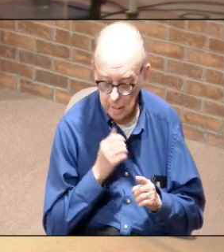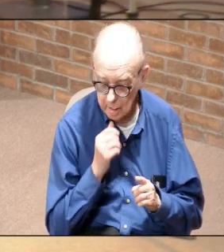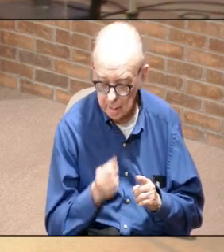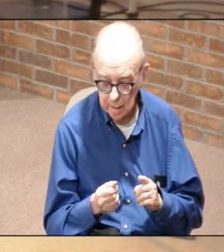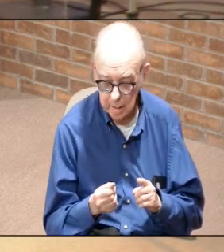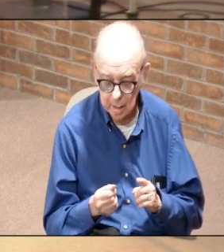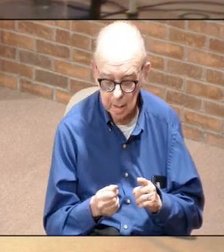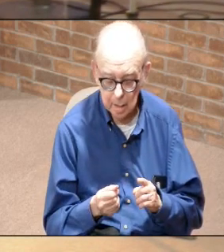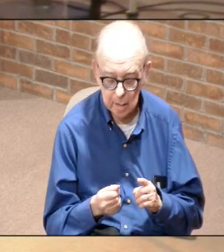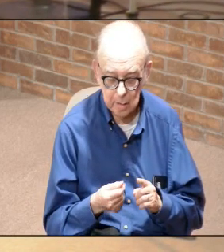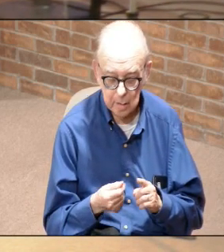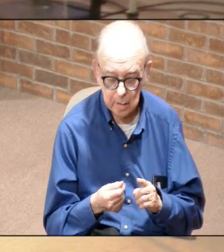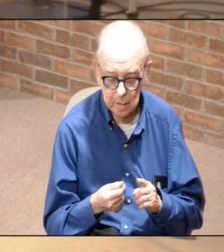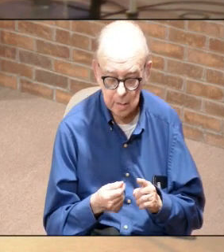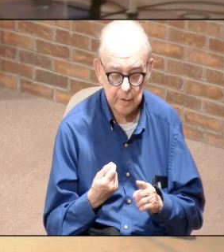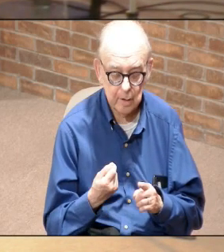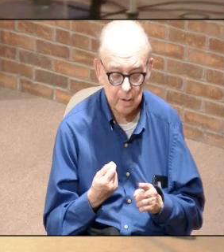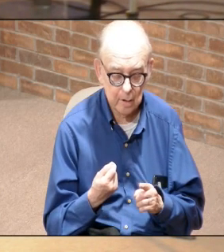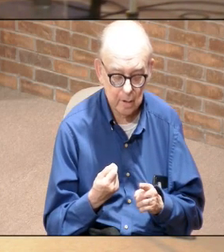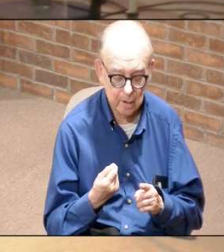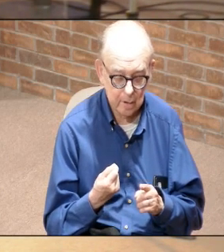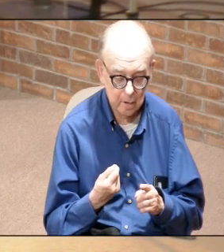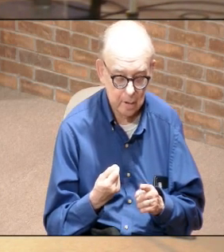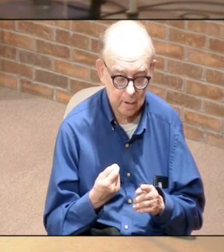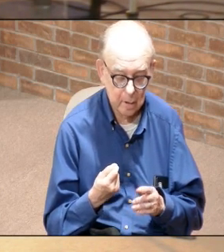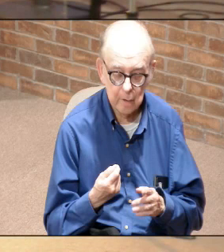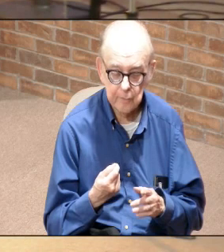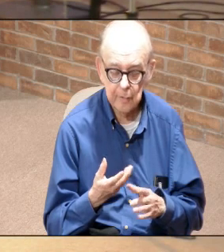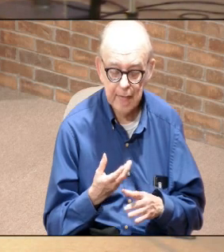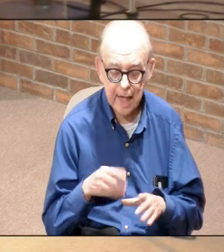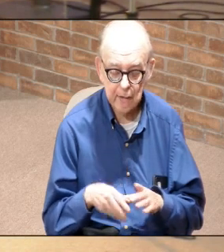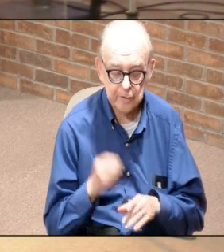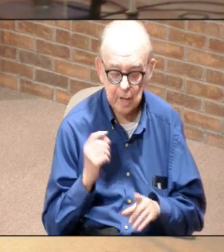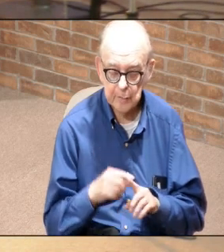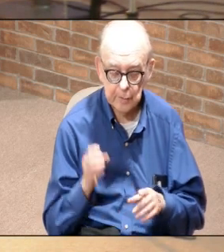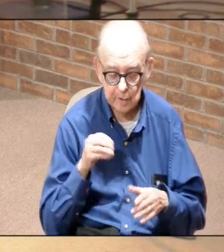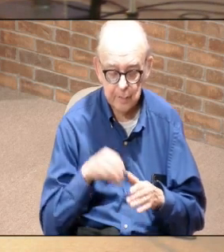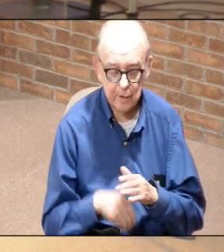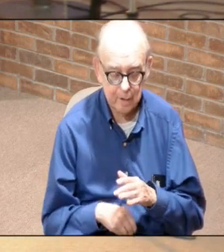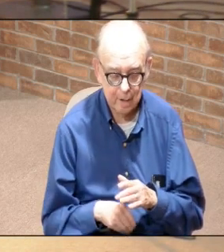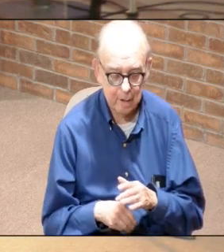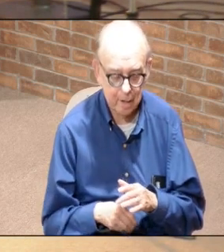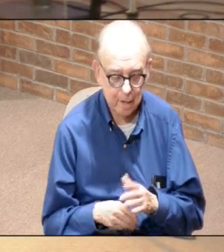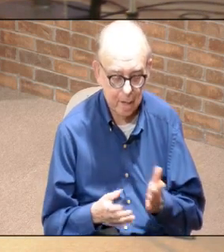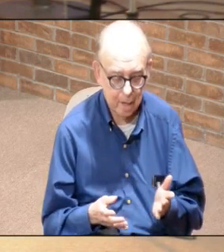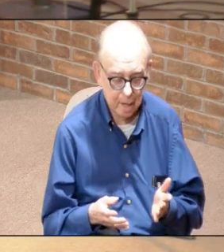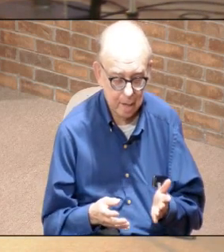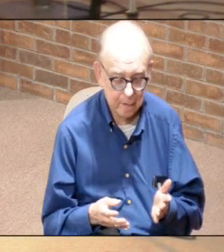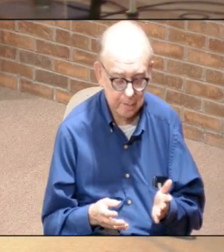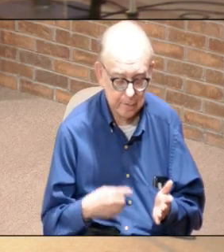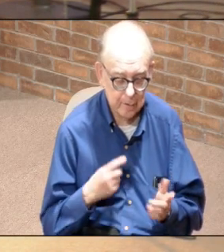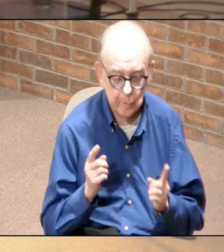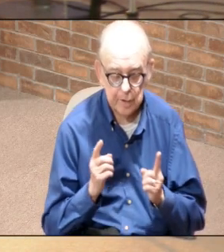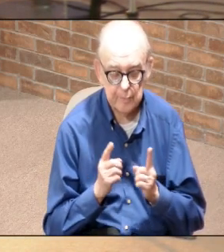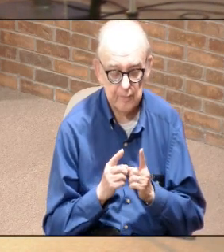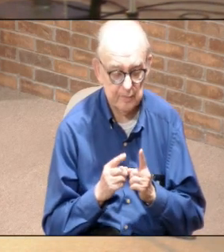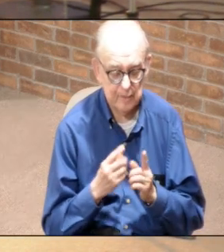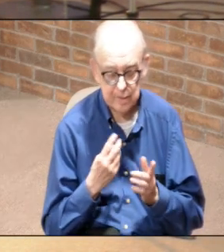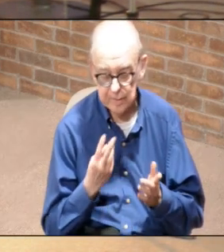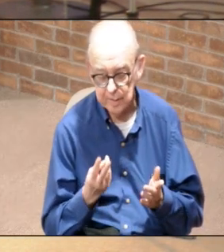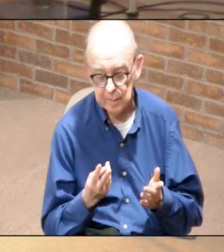the giants from the outside. They're the giants from the inside, are the giants that we face.